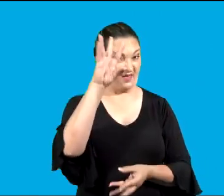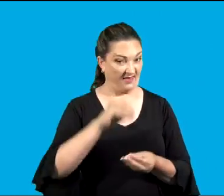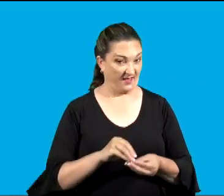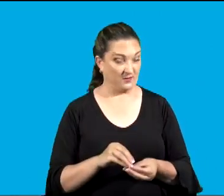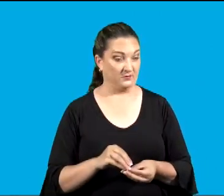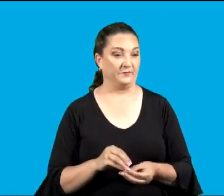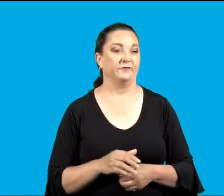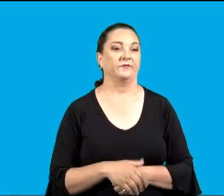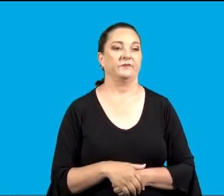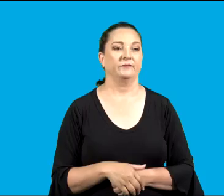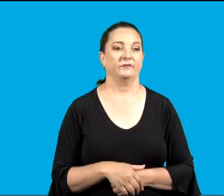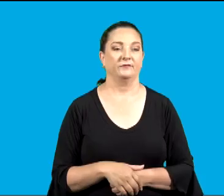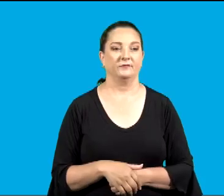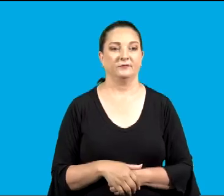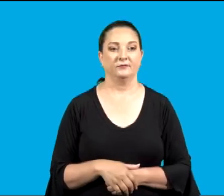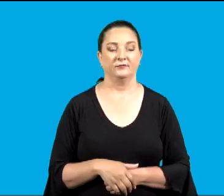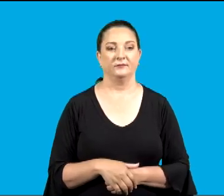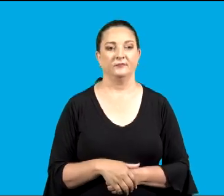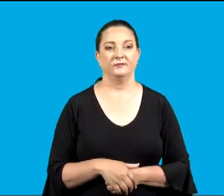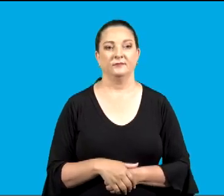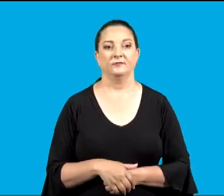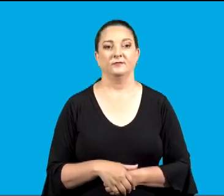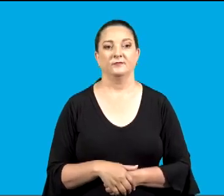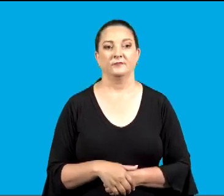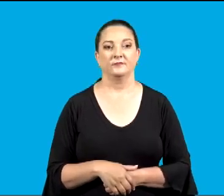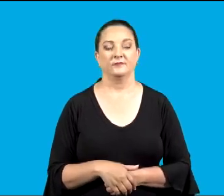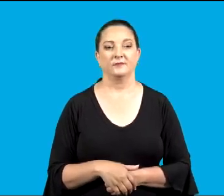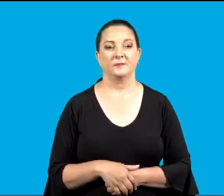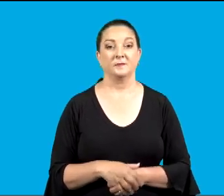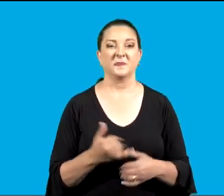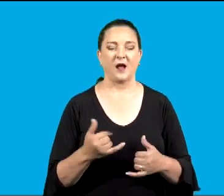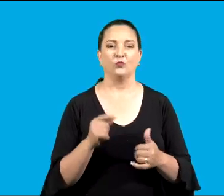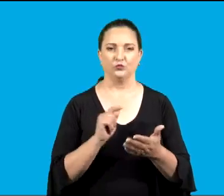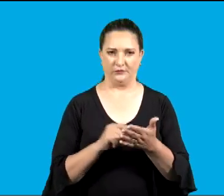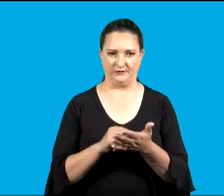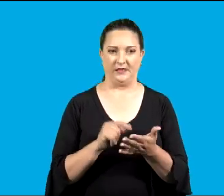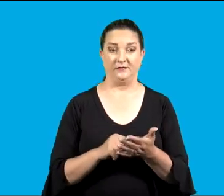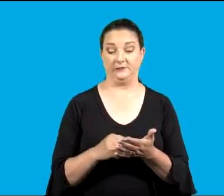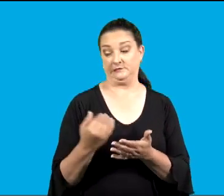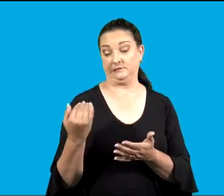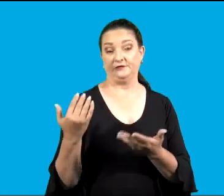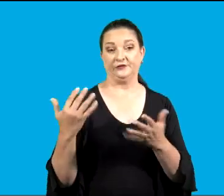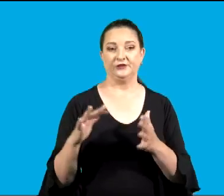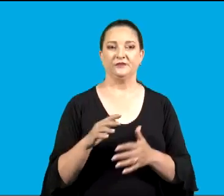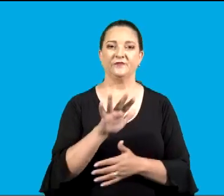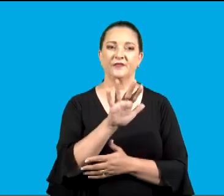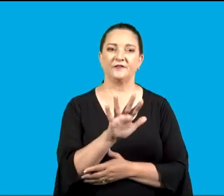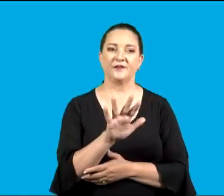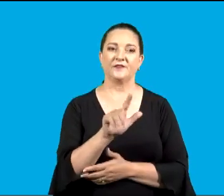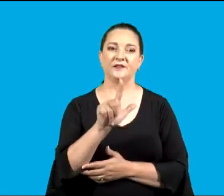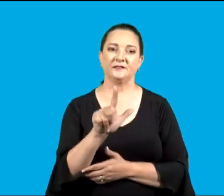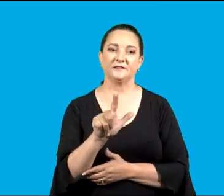of these amounts. Add factory overhead cost. And we just calculated that one, which was